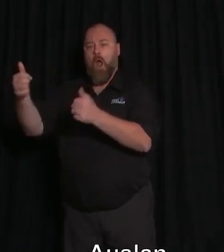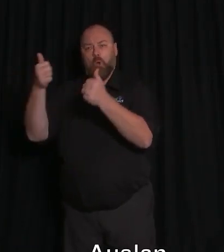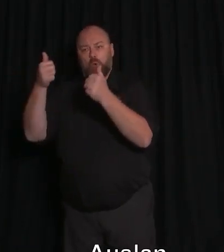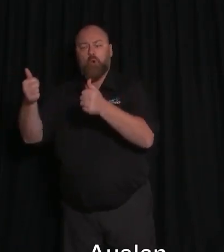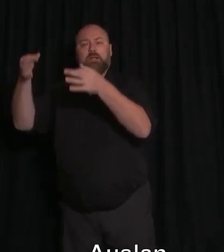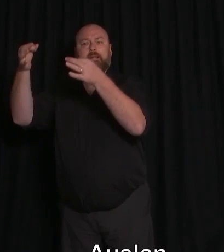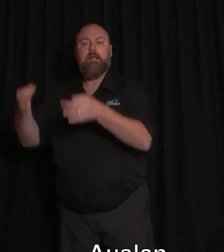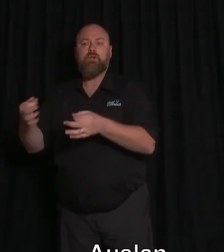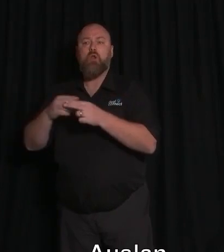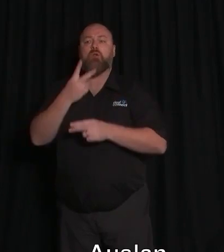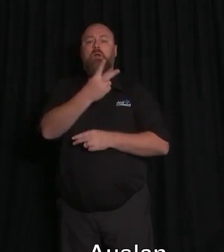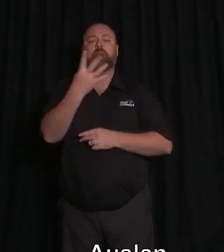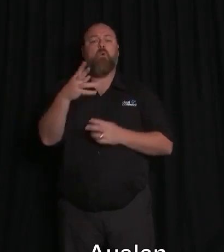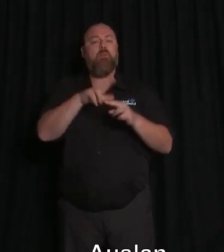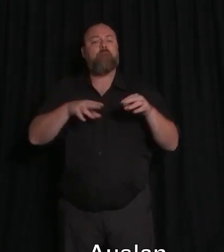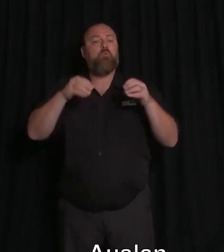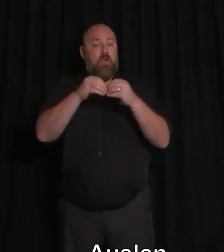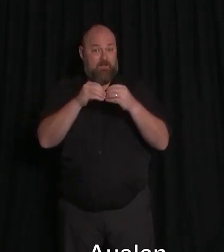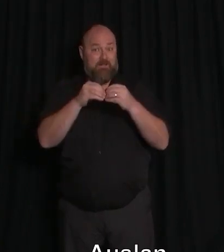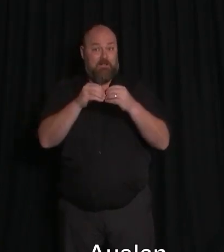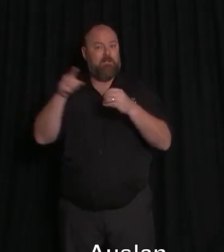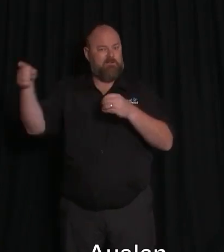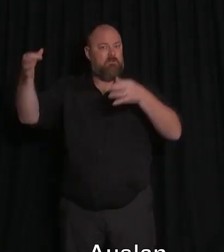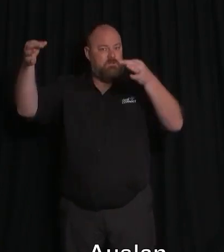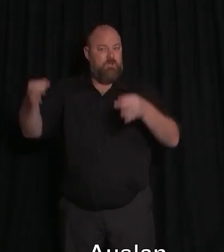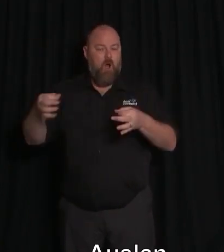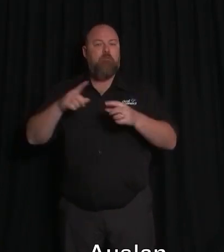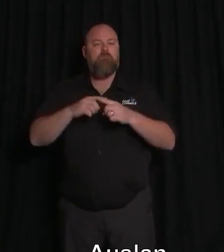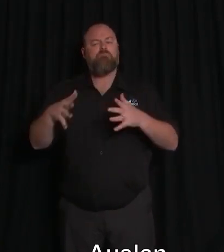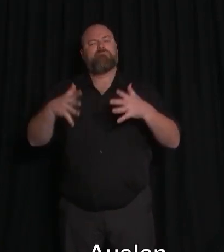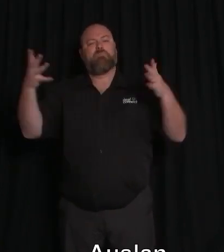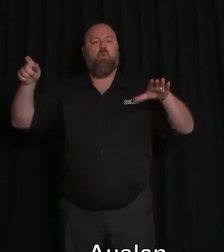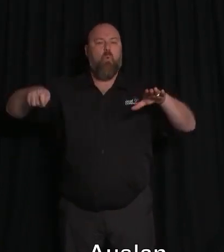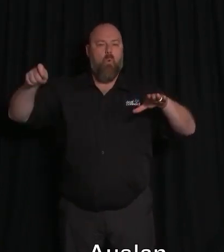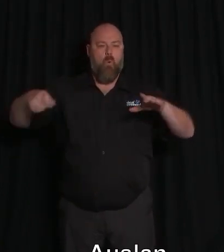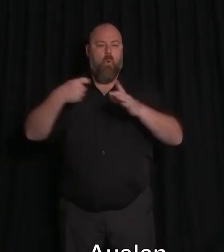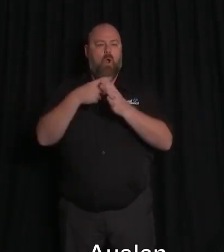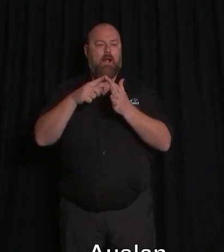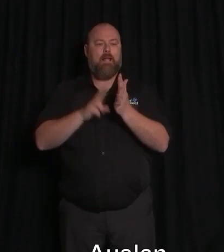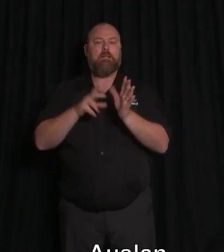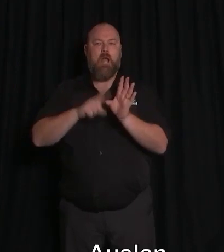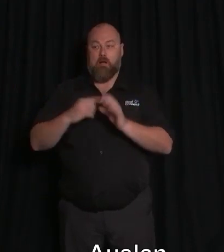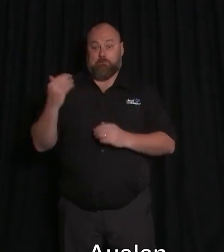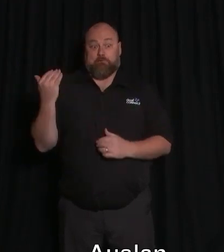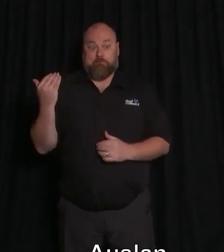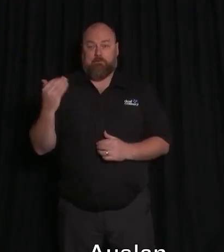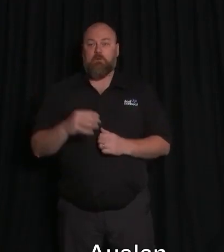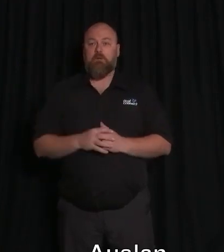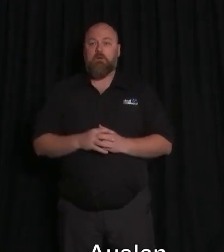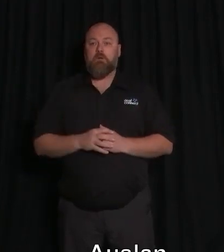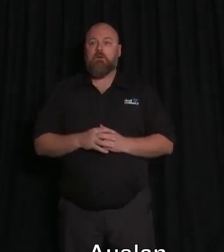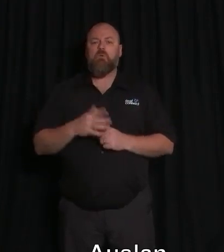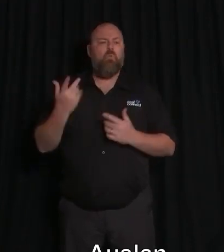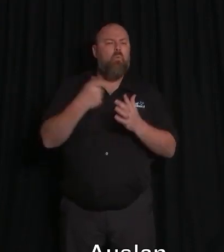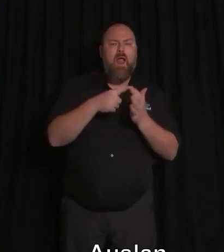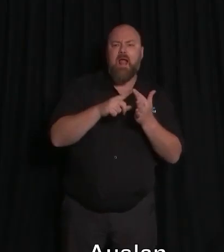of 24th of February by the Supreme Court of Kenya, which Kenyan actors, where are our Kenyan